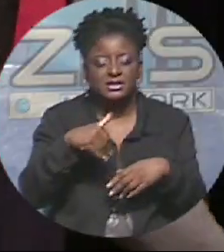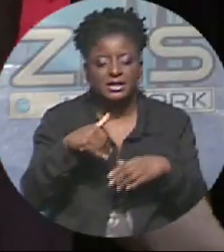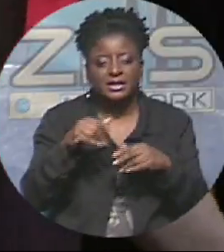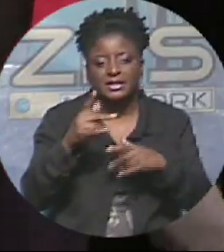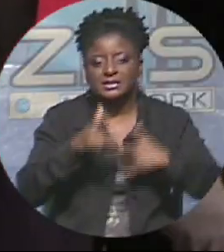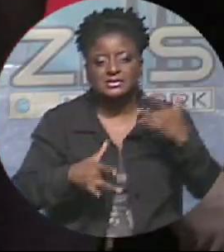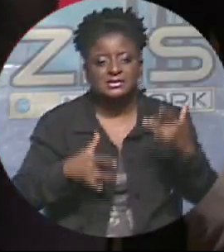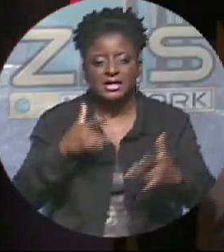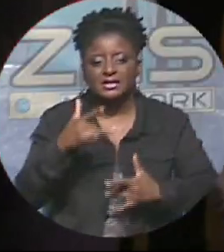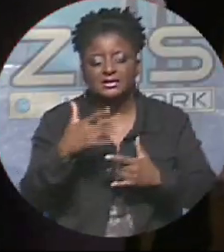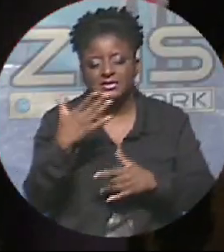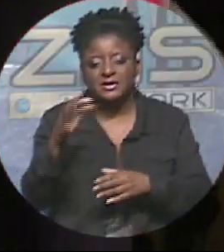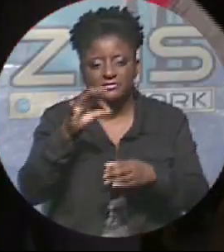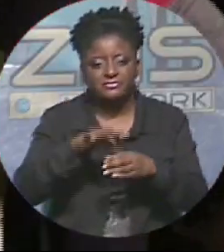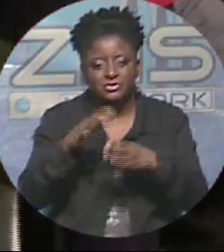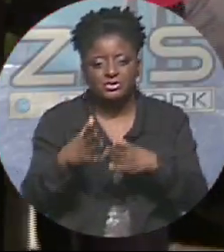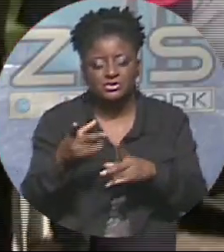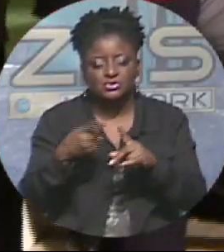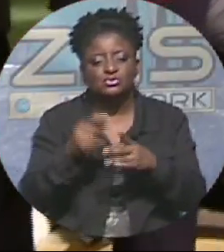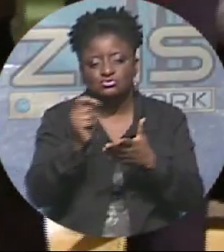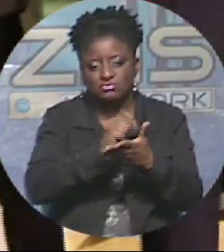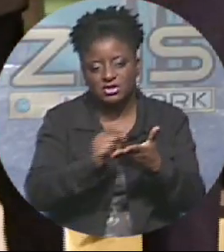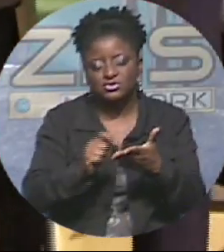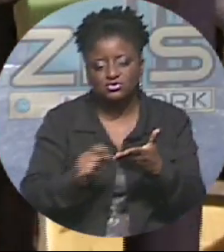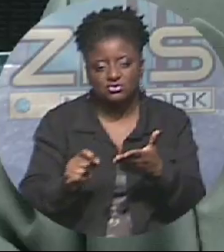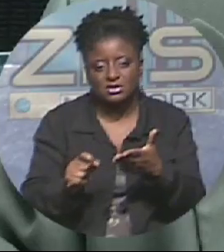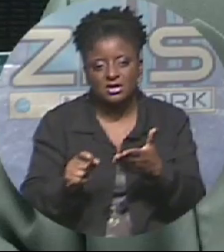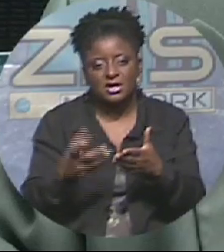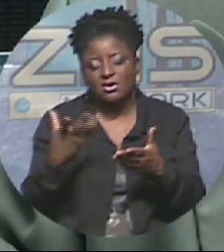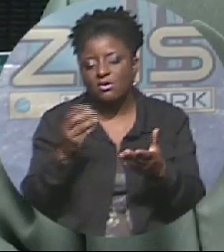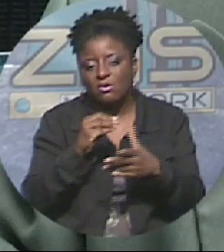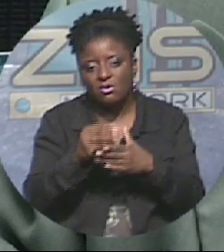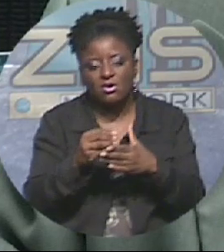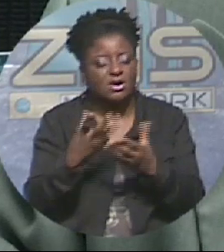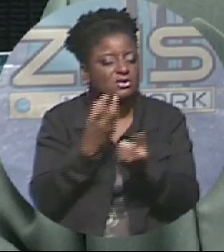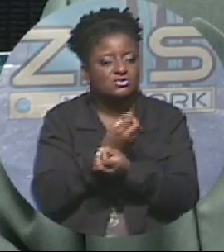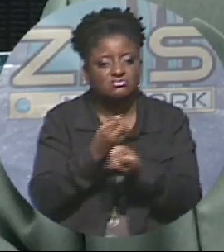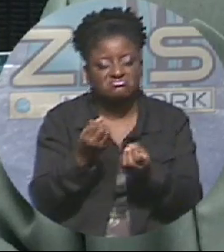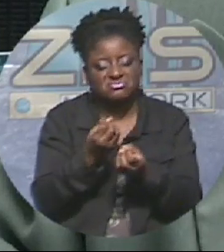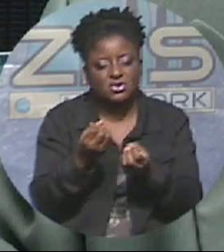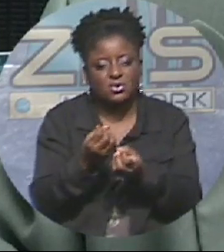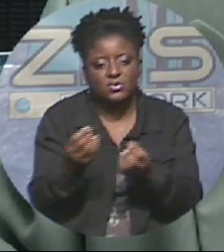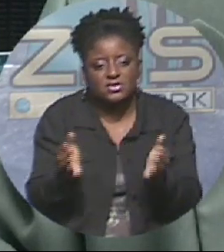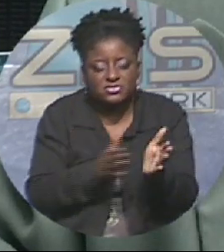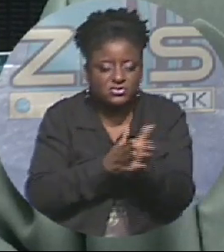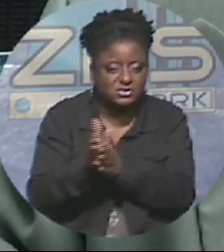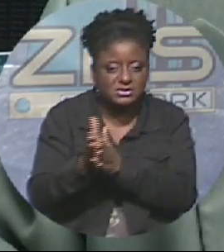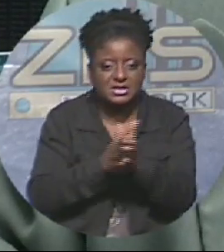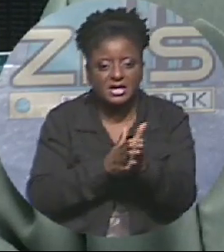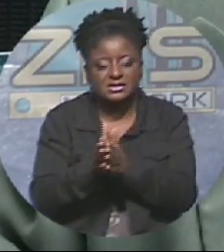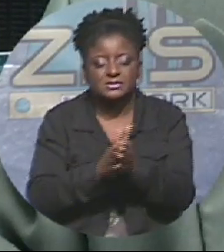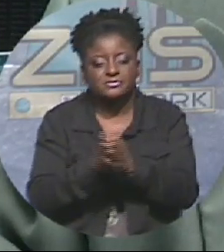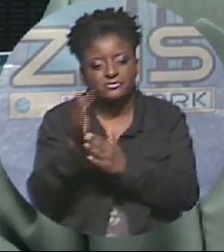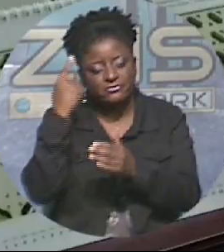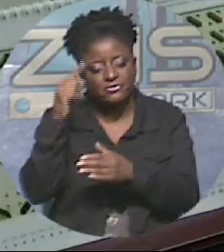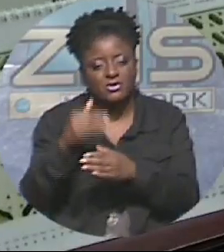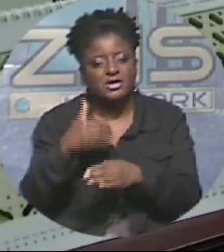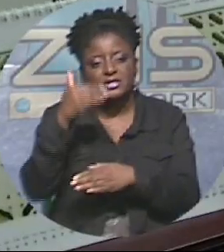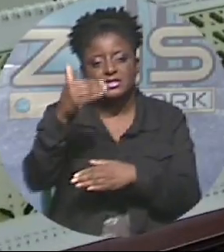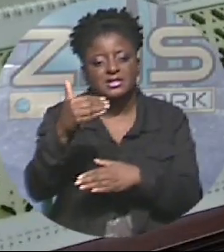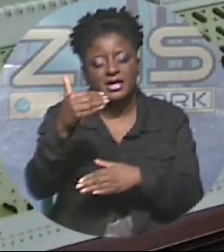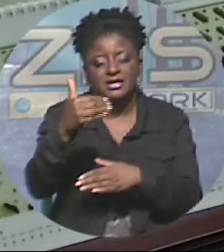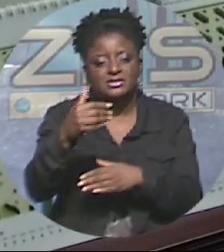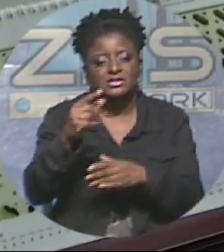a lack of enthusiasm for the next general election, Parliamentary Commissioner Sherlyn Hall says while he's not in a position